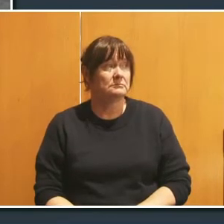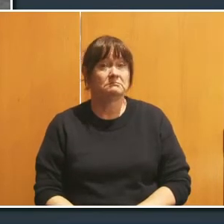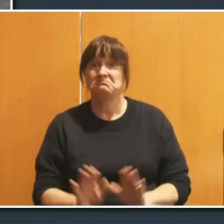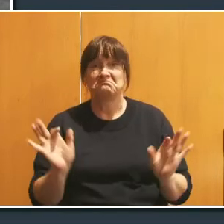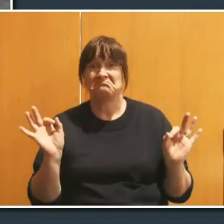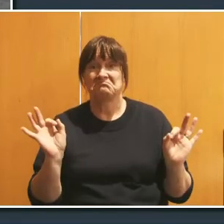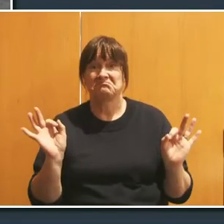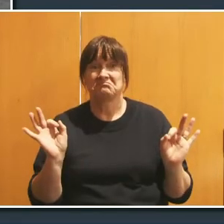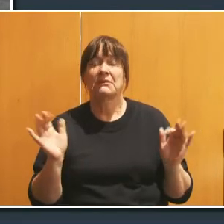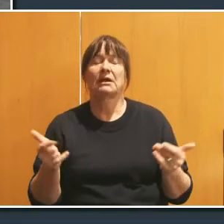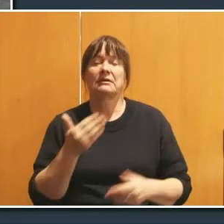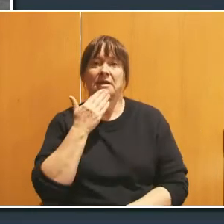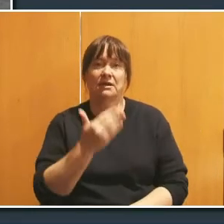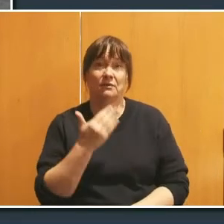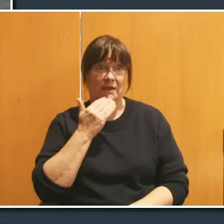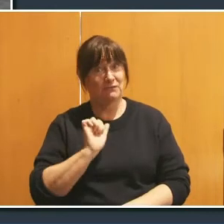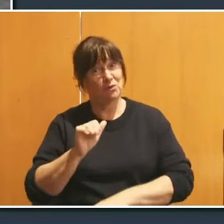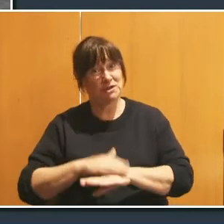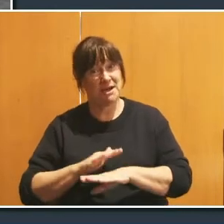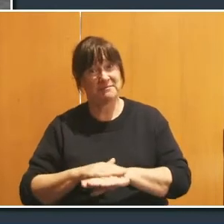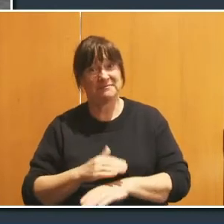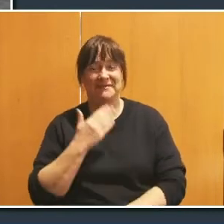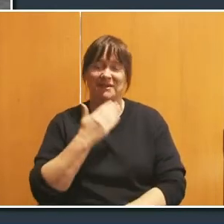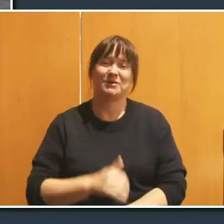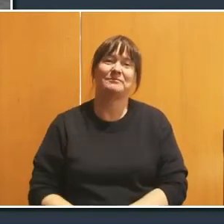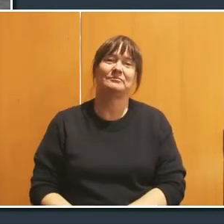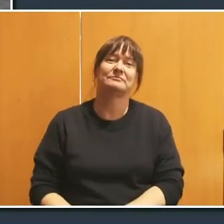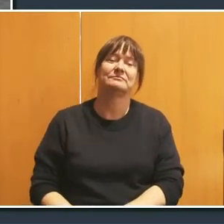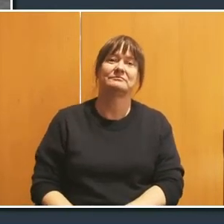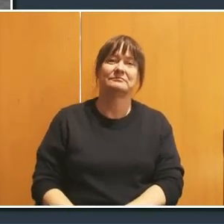No? Okay. Thank you very much for your time today. Yep, thank you as well.